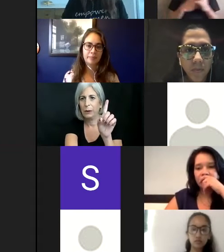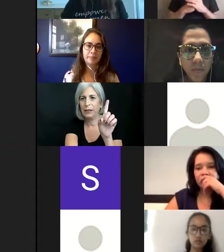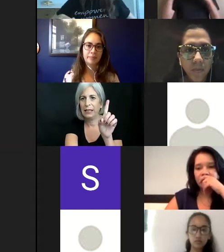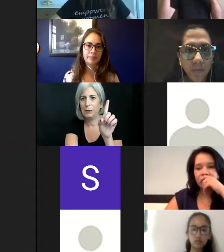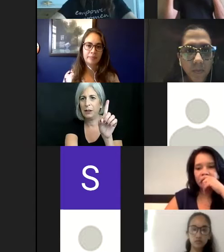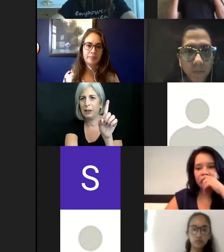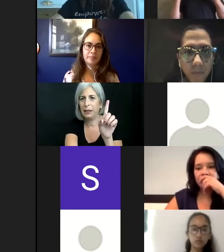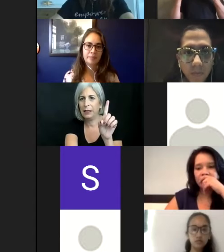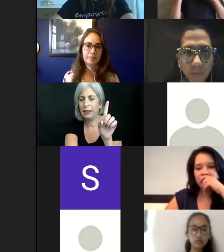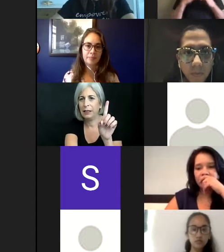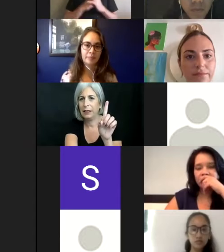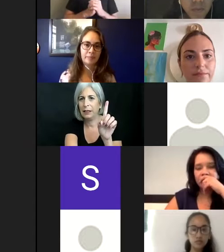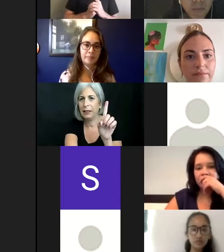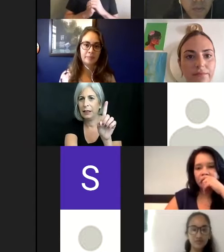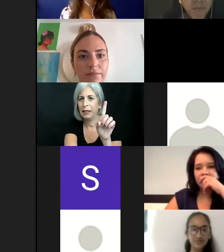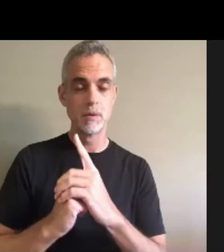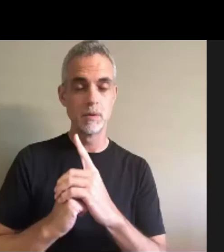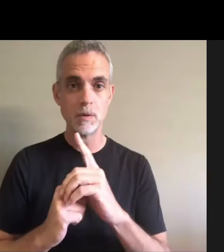Wait 1 second, Mark.